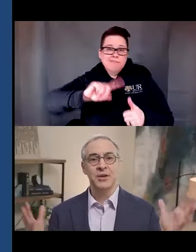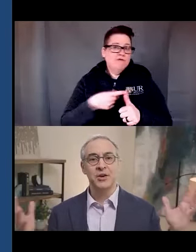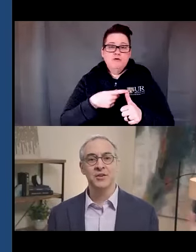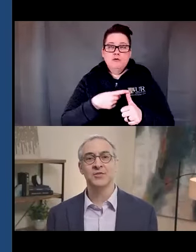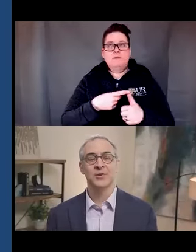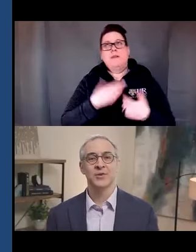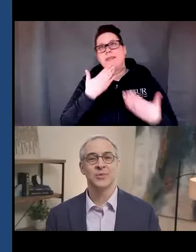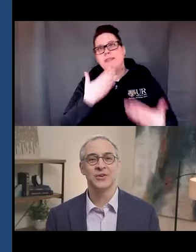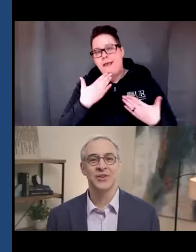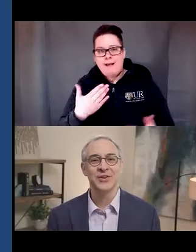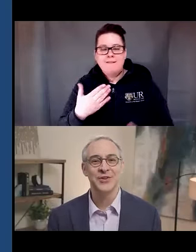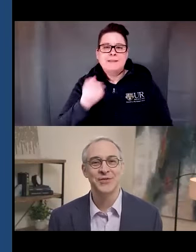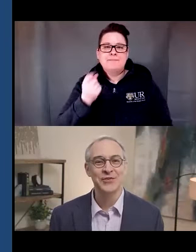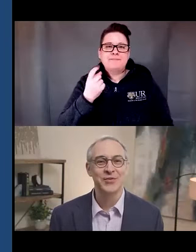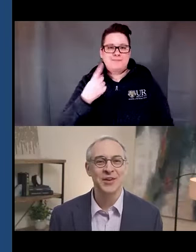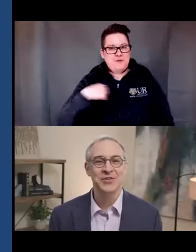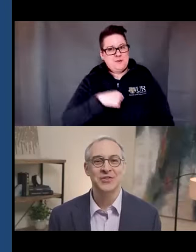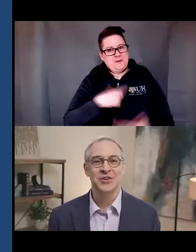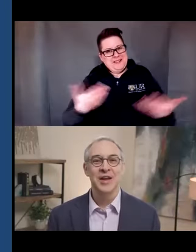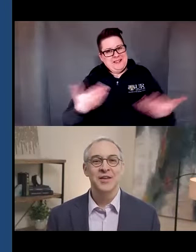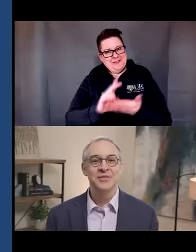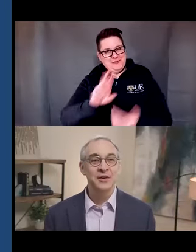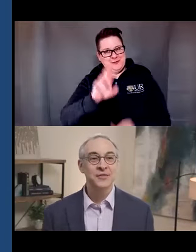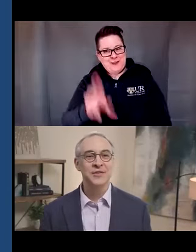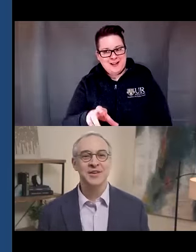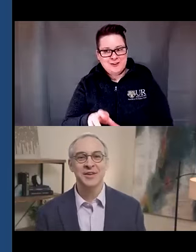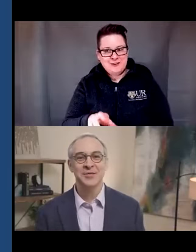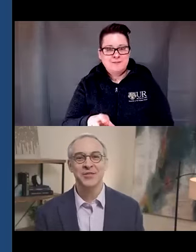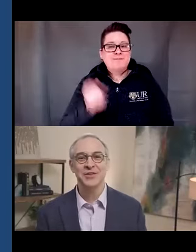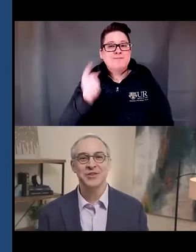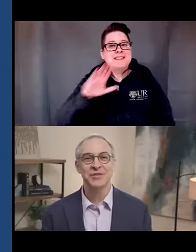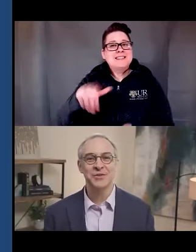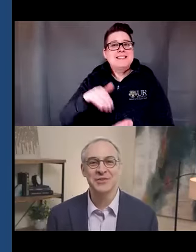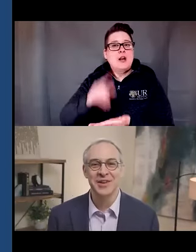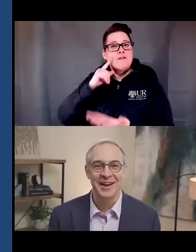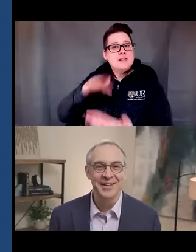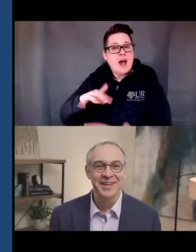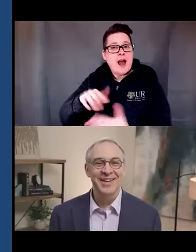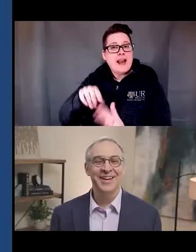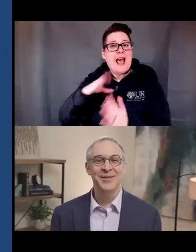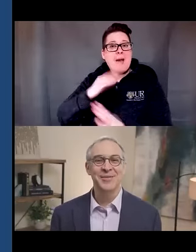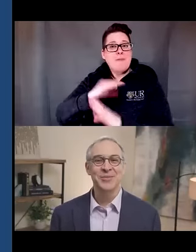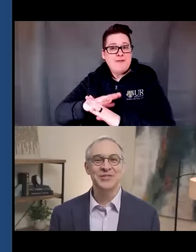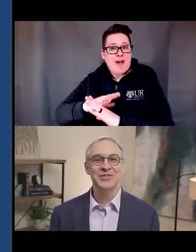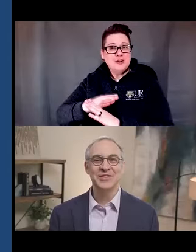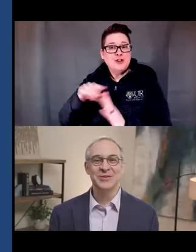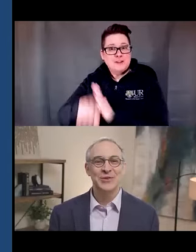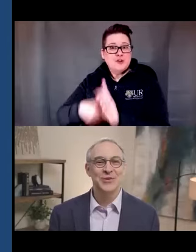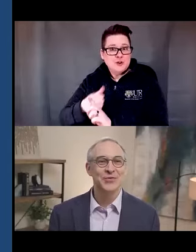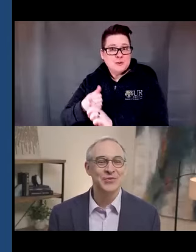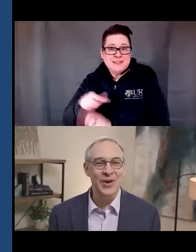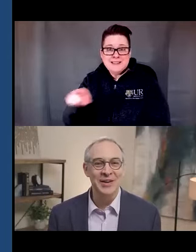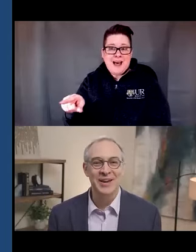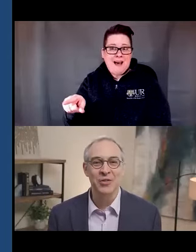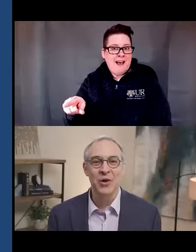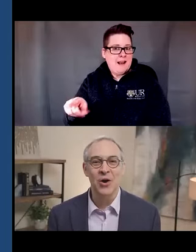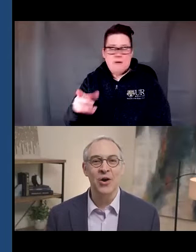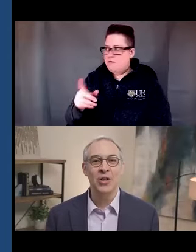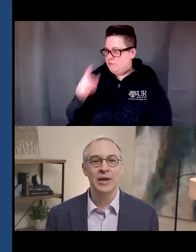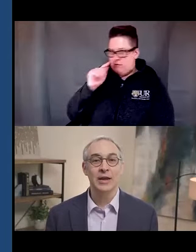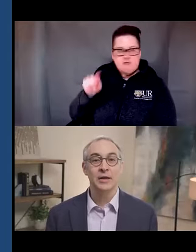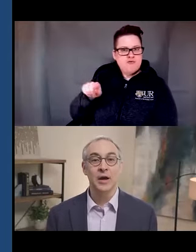thankfully, because we're here at the University of Rochester, the Center for the Study and Prevention of Suicide was, sort of right down